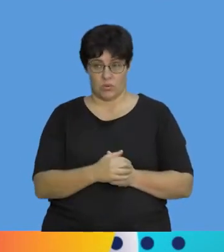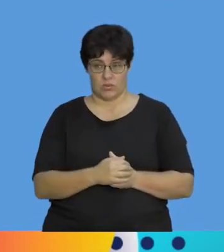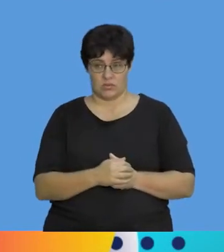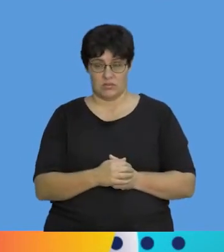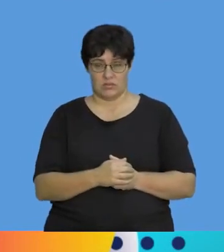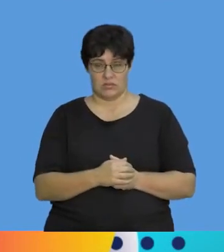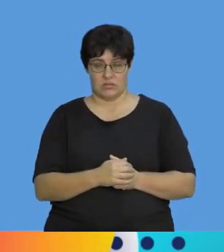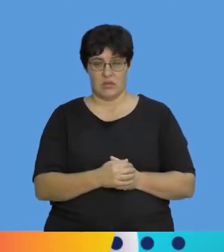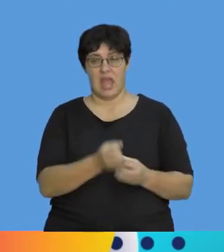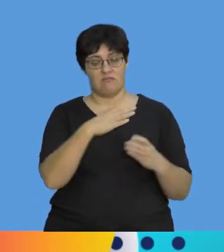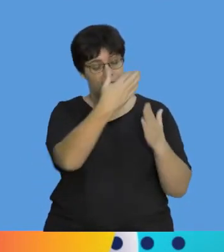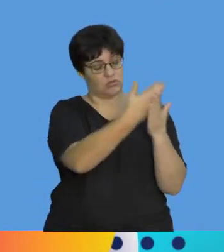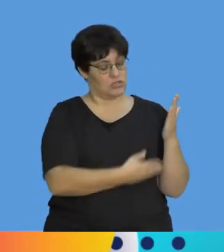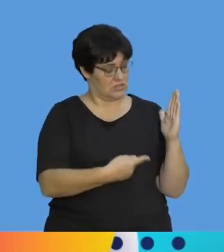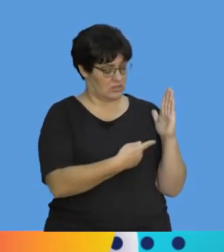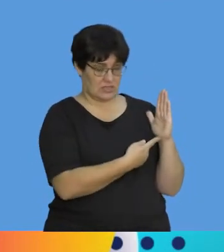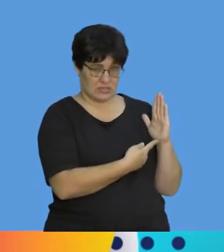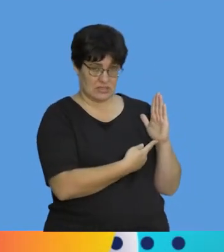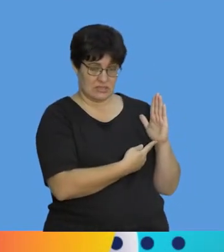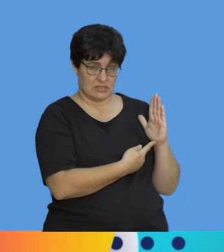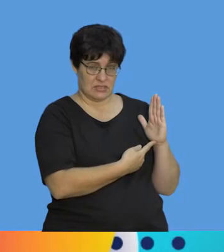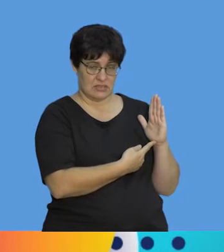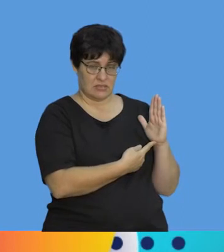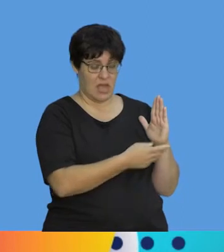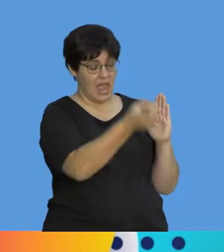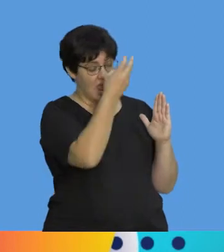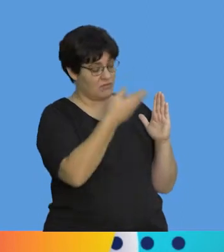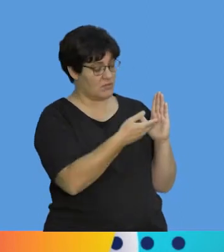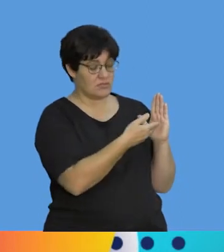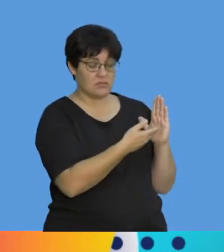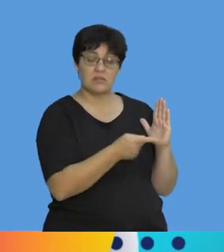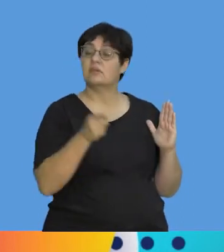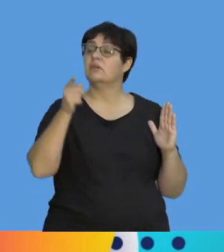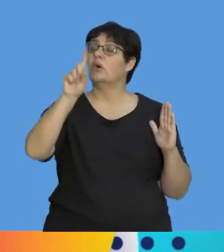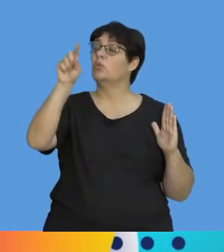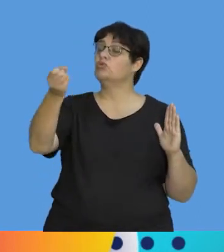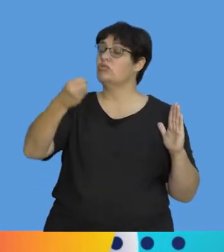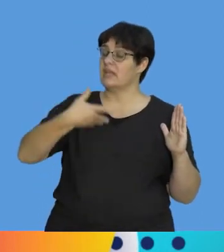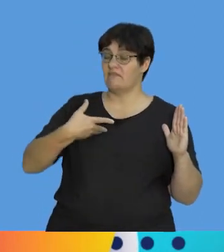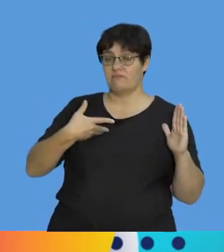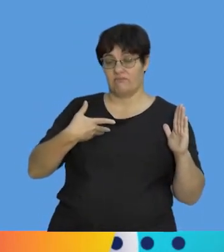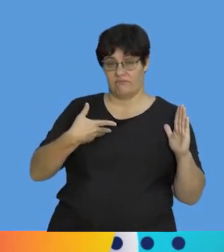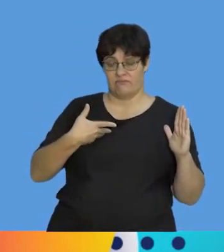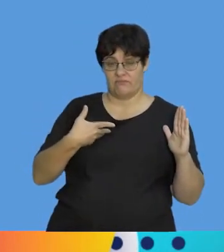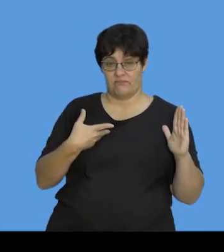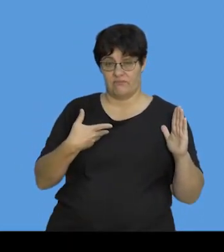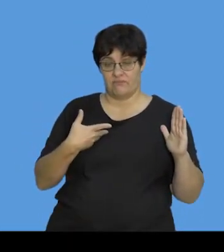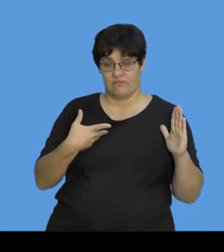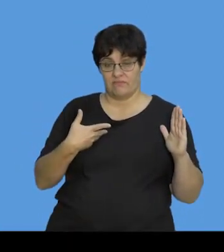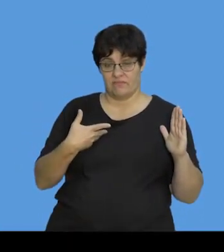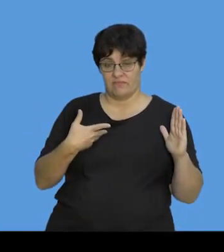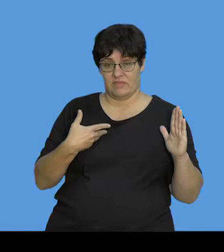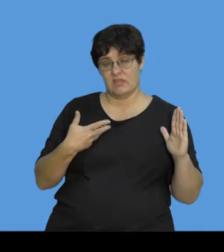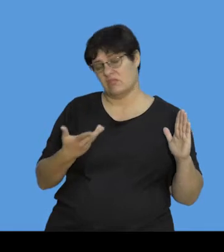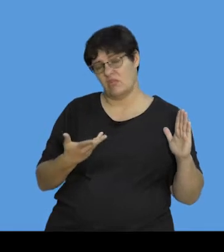I will take my information sheet, I will look at the information I'm given in the question, and then, so